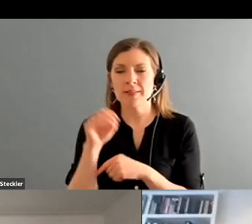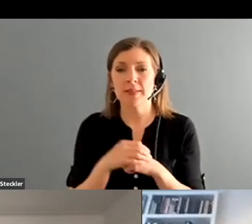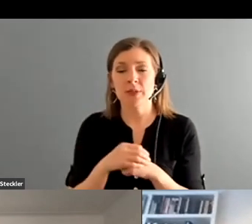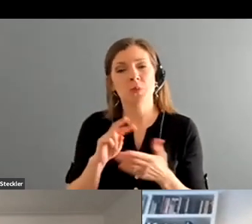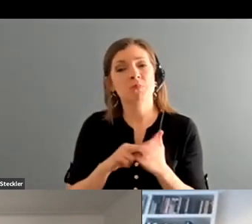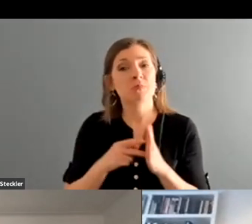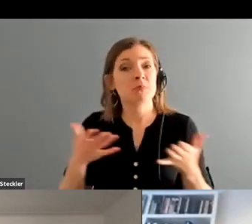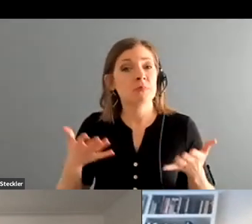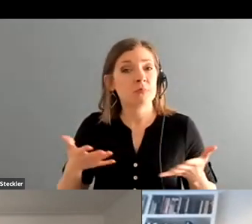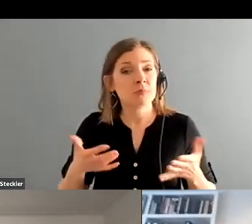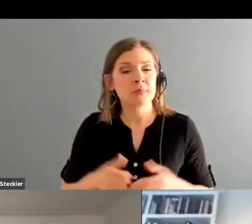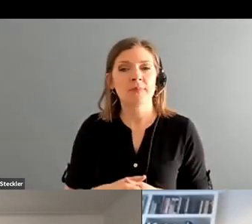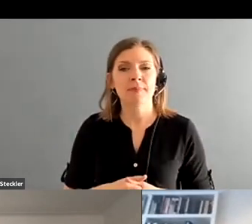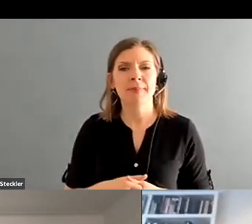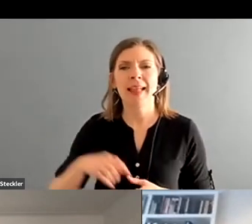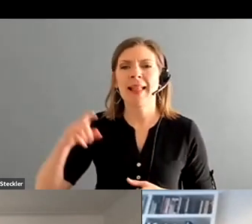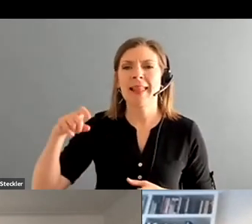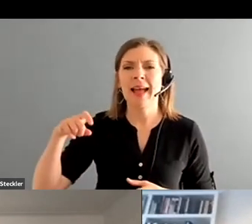mean lacking